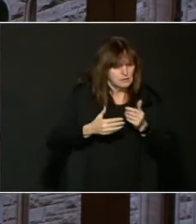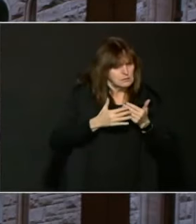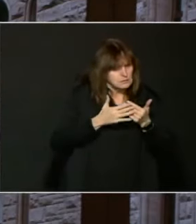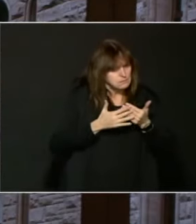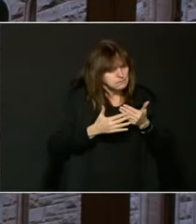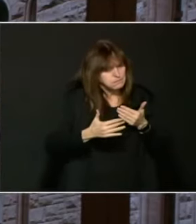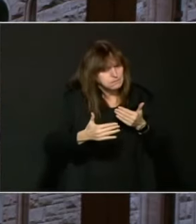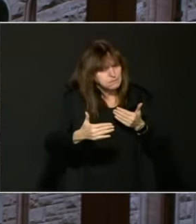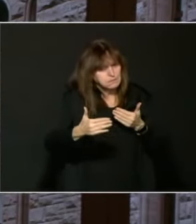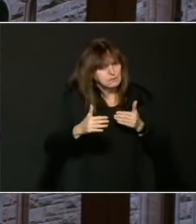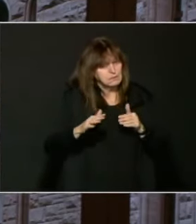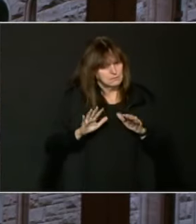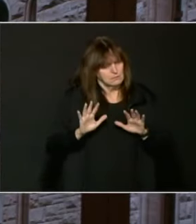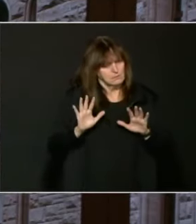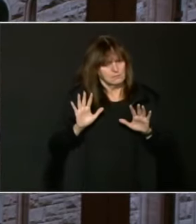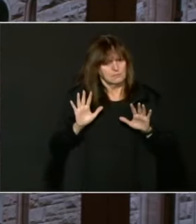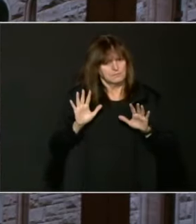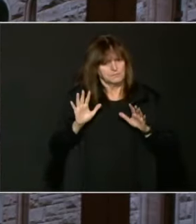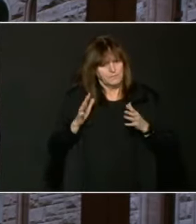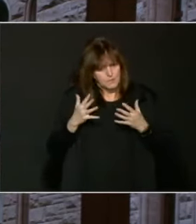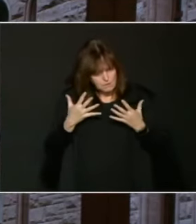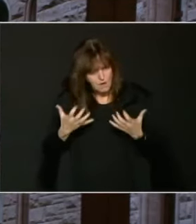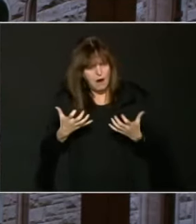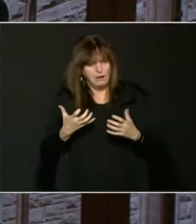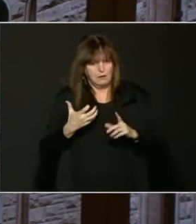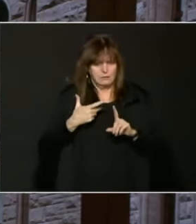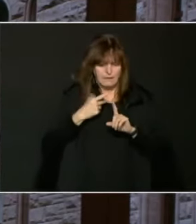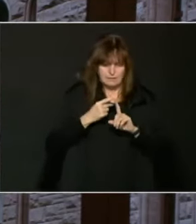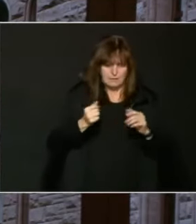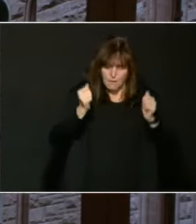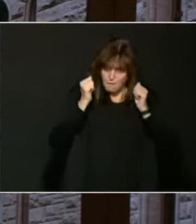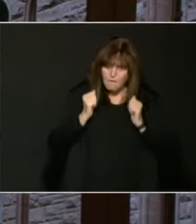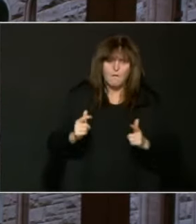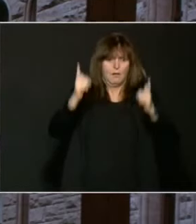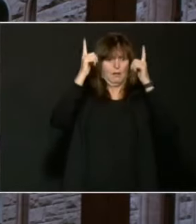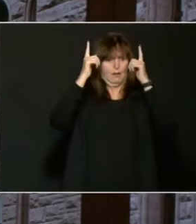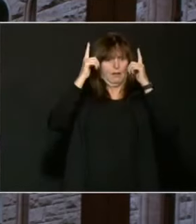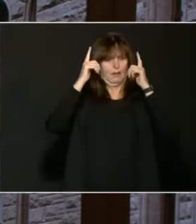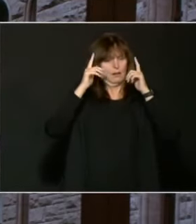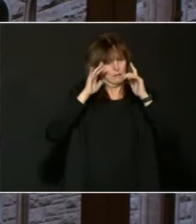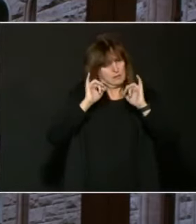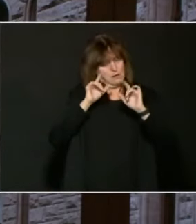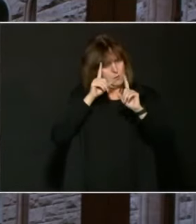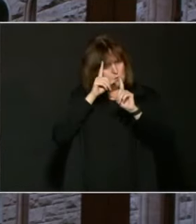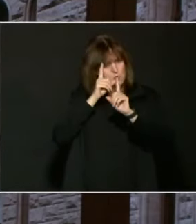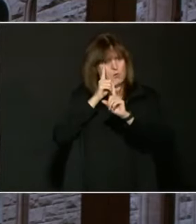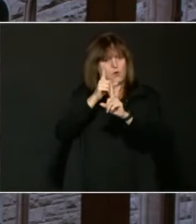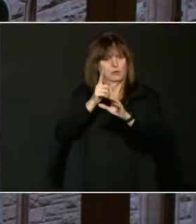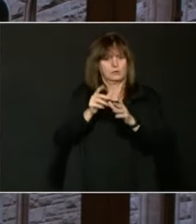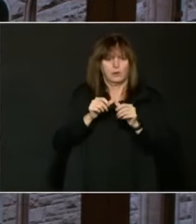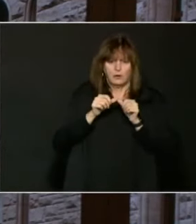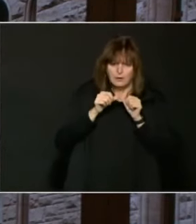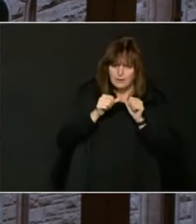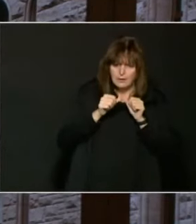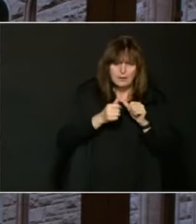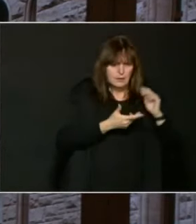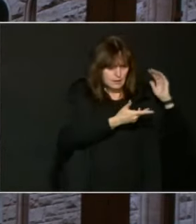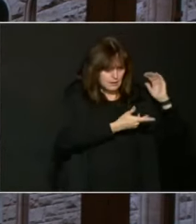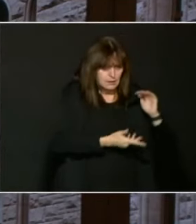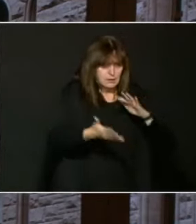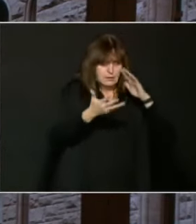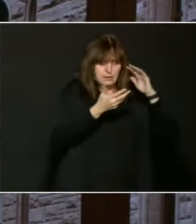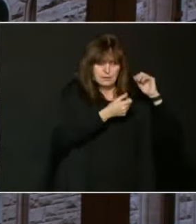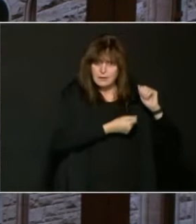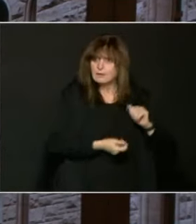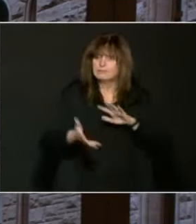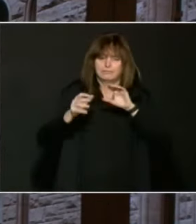and immunize everyone that can be. And so that's our target, and we want to move steadfastly, assertively, carefully, and